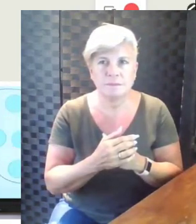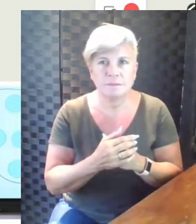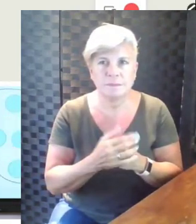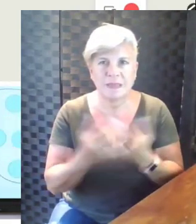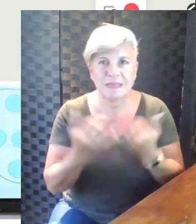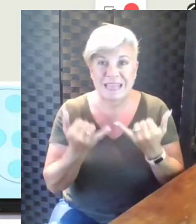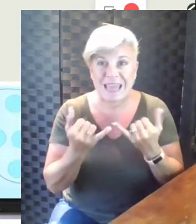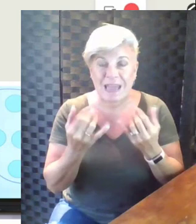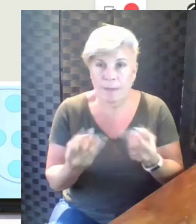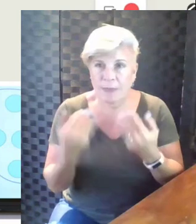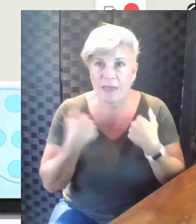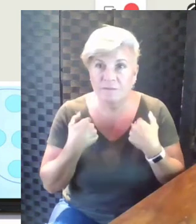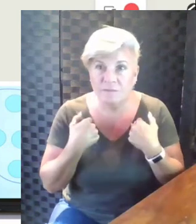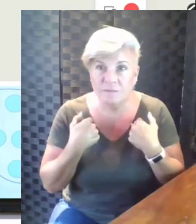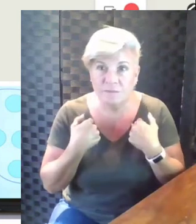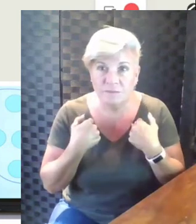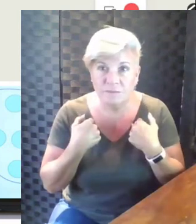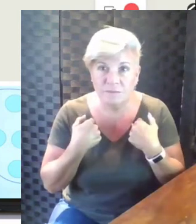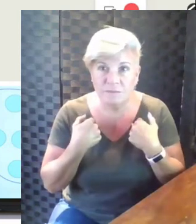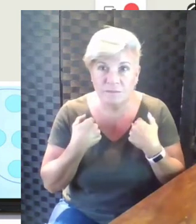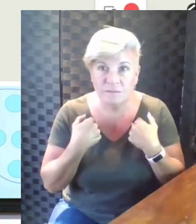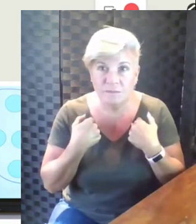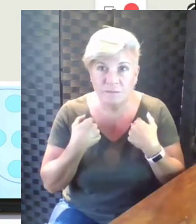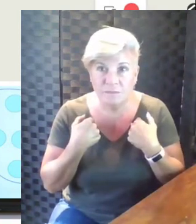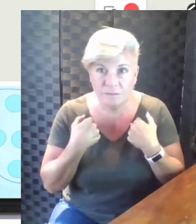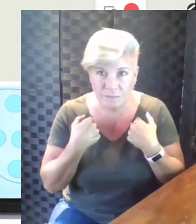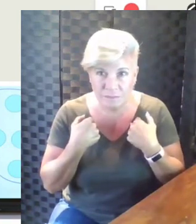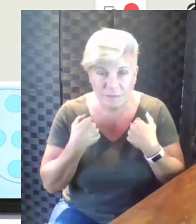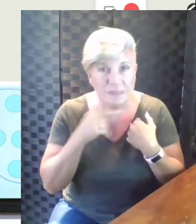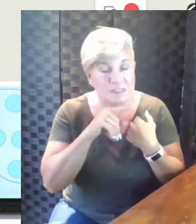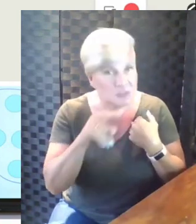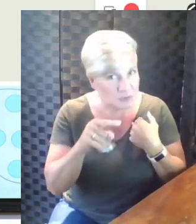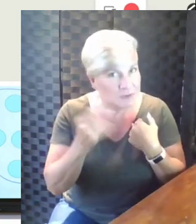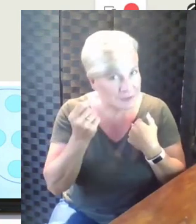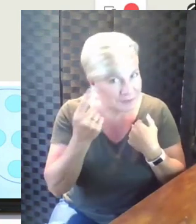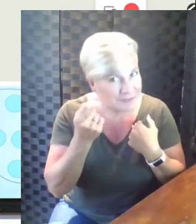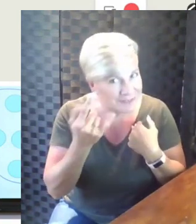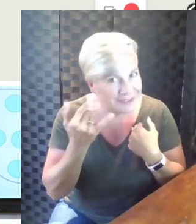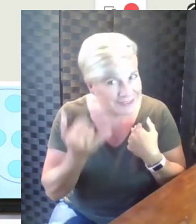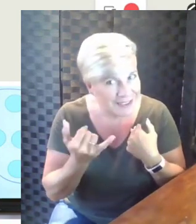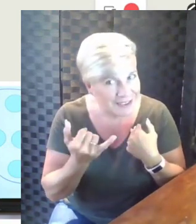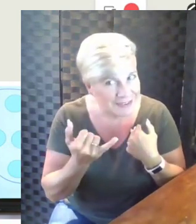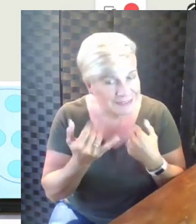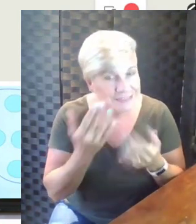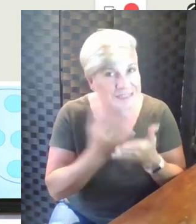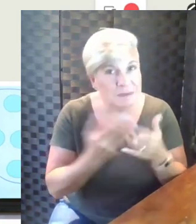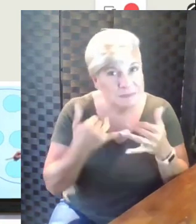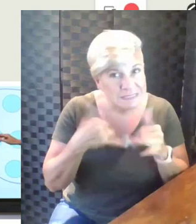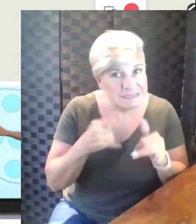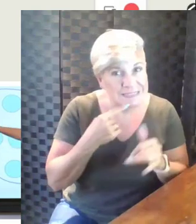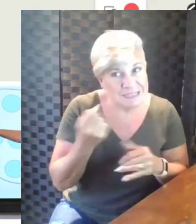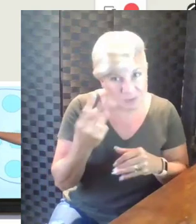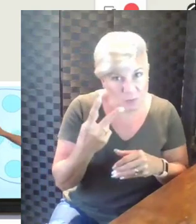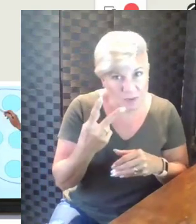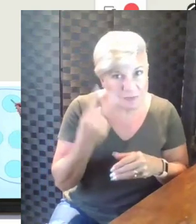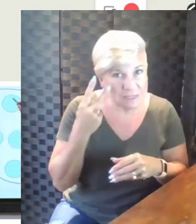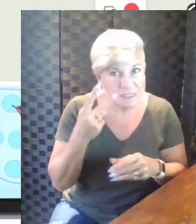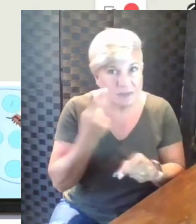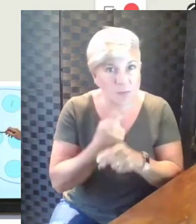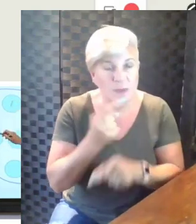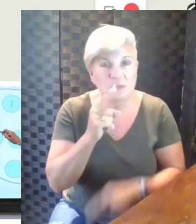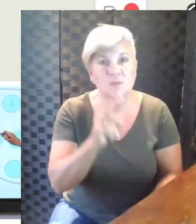Now how many counters do I have? Some of you are catching on. Some of you still said 12. Let's see if you're right.